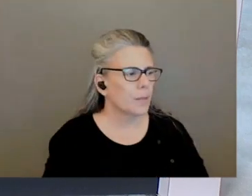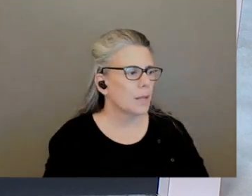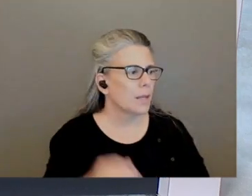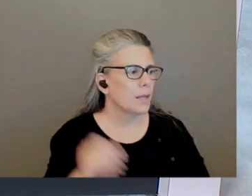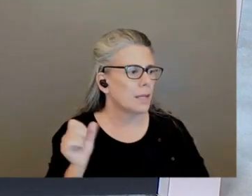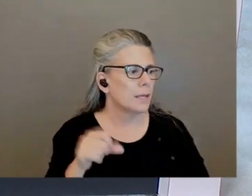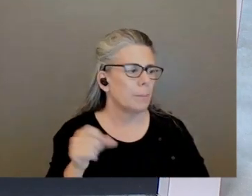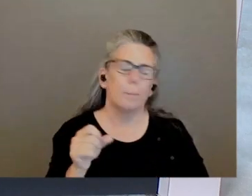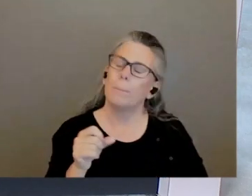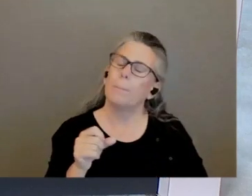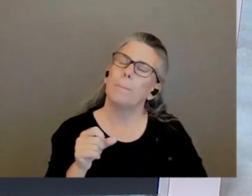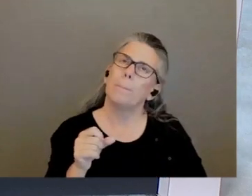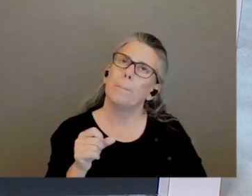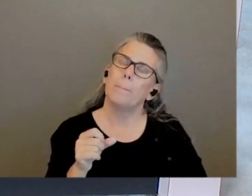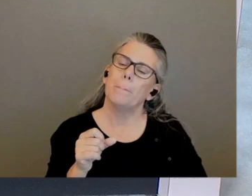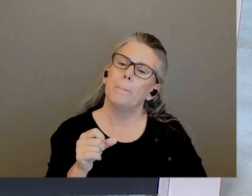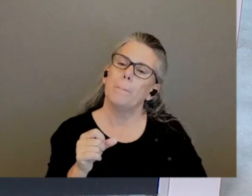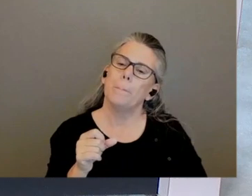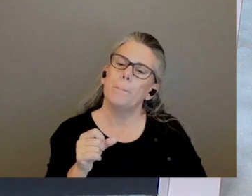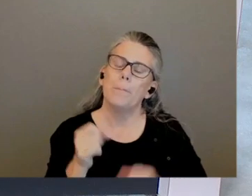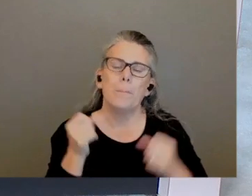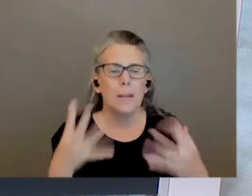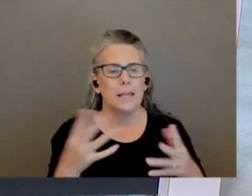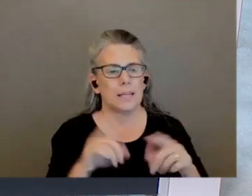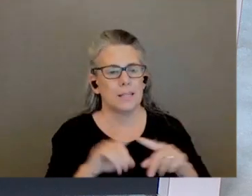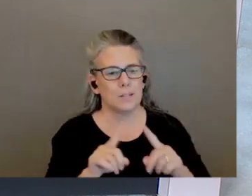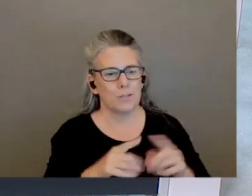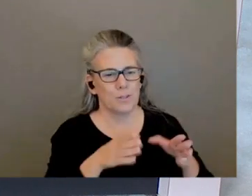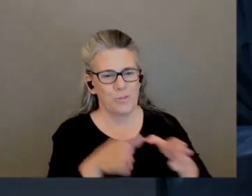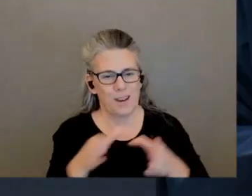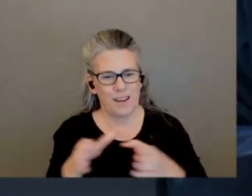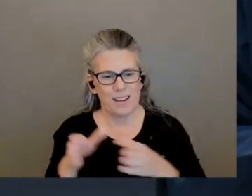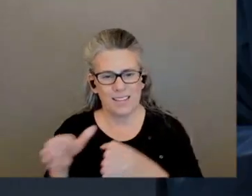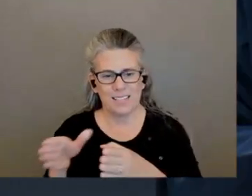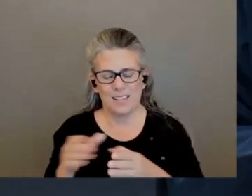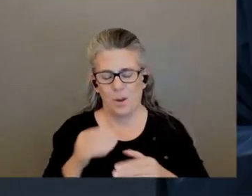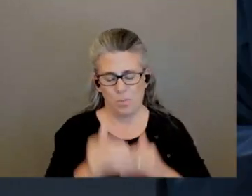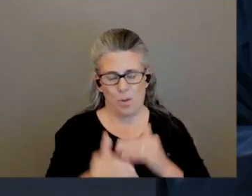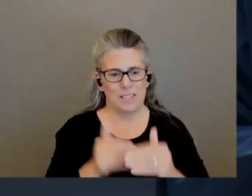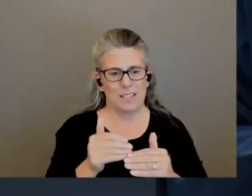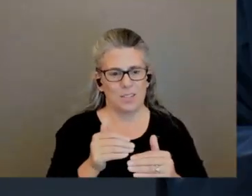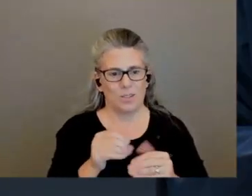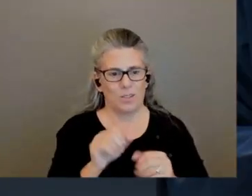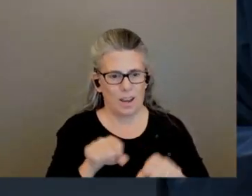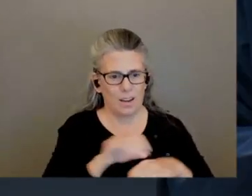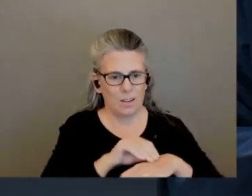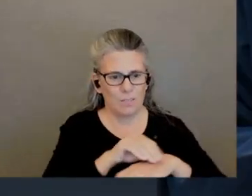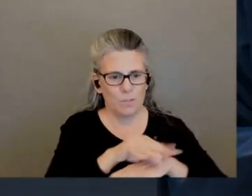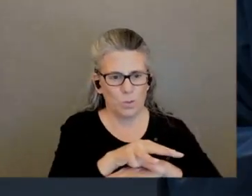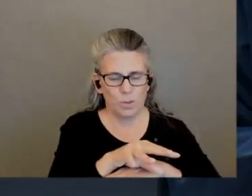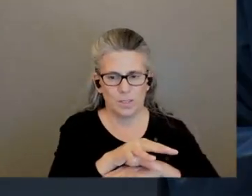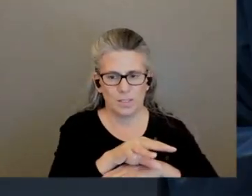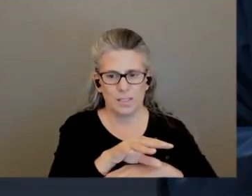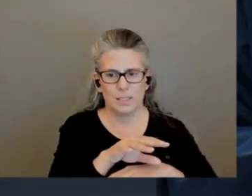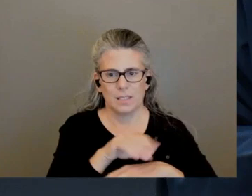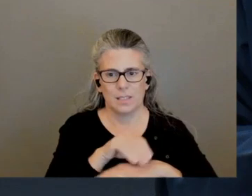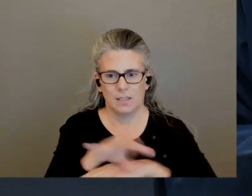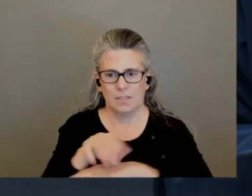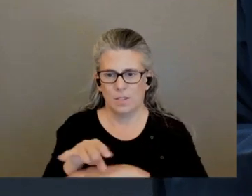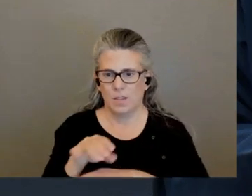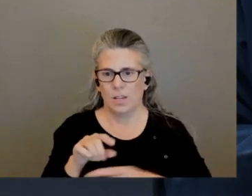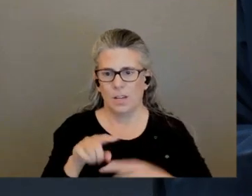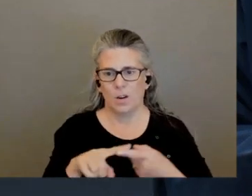there are many ways that a processor has an influence on performance. Okay. There's the way it